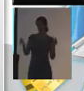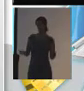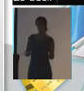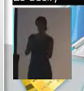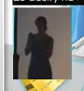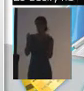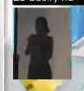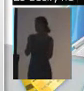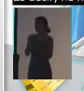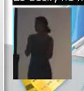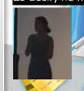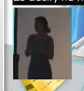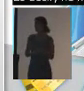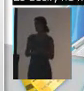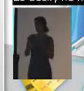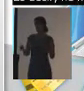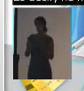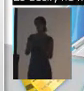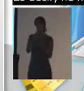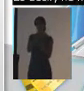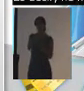level at which there is no further improvement.